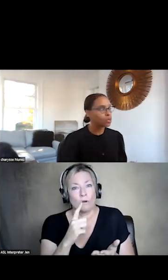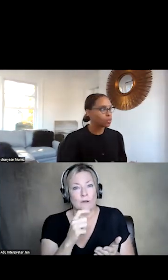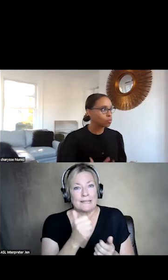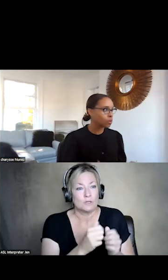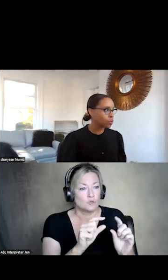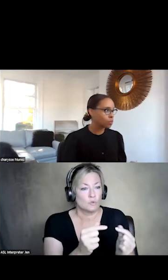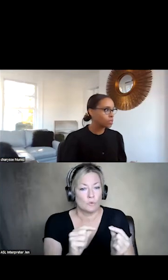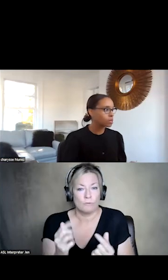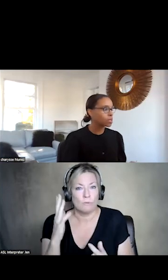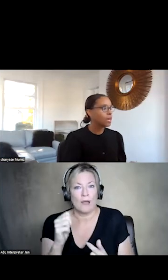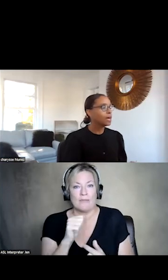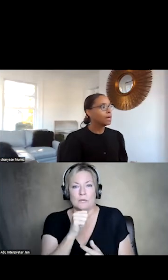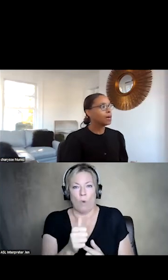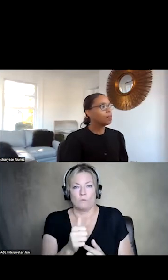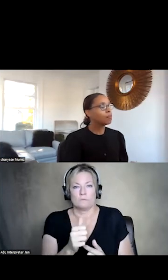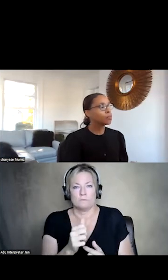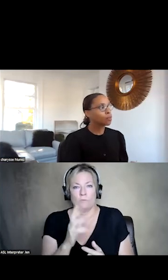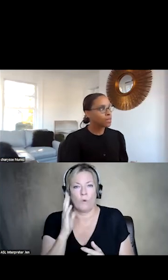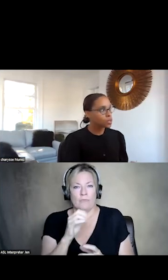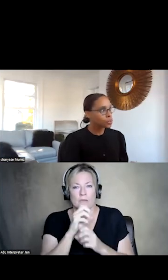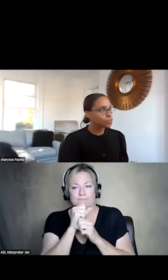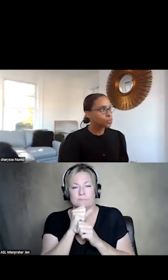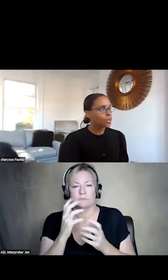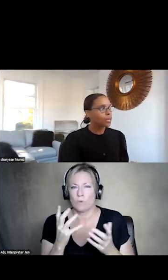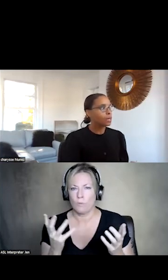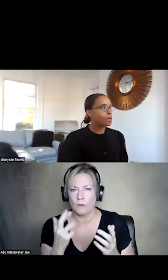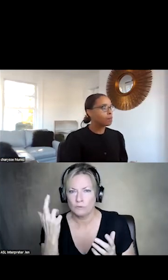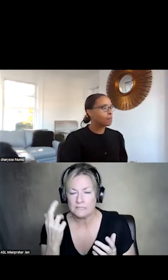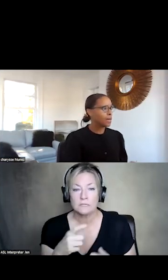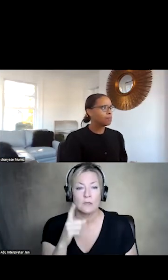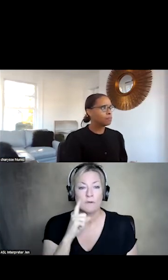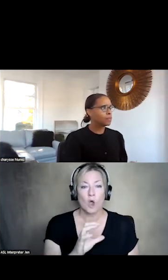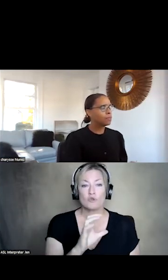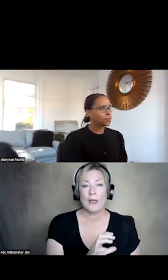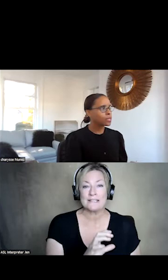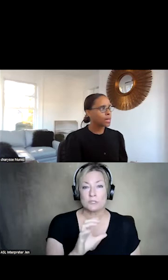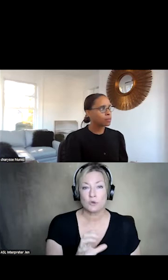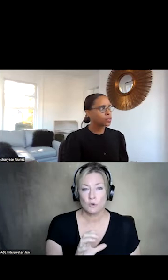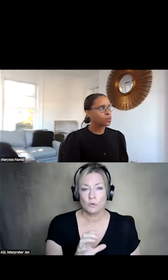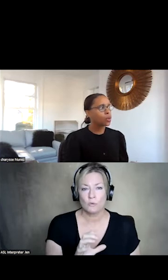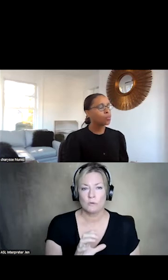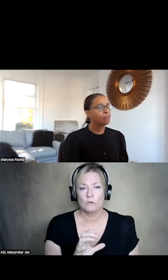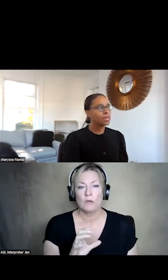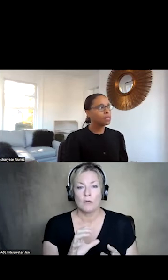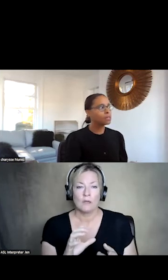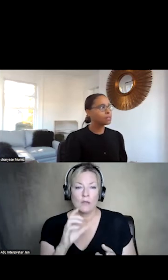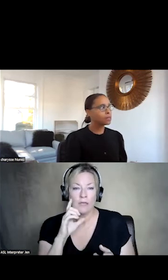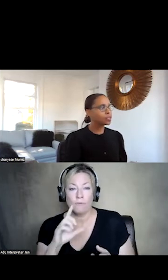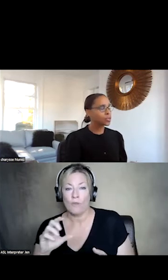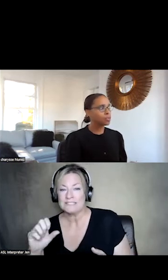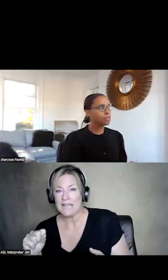don't do it. So what are those reasons? For the crisis crew, and even for the silent but solo,